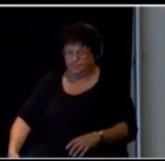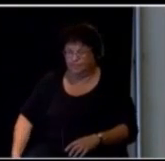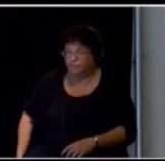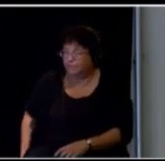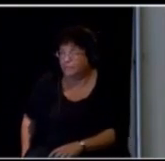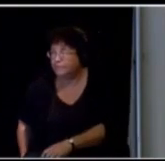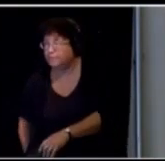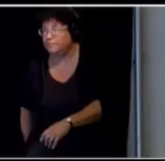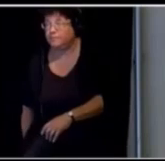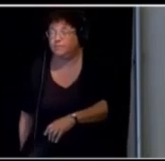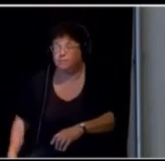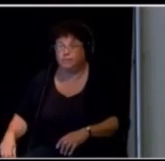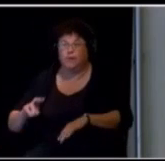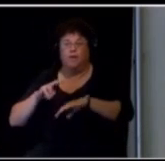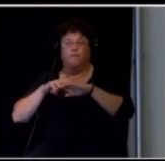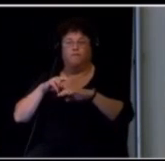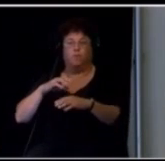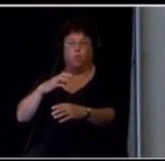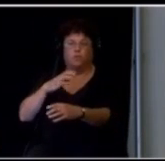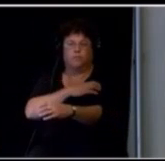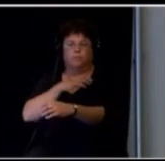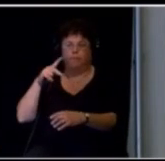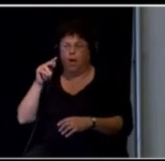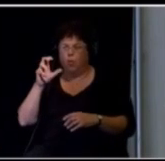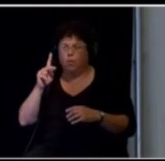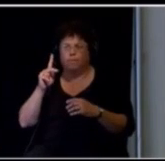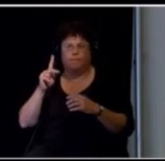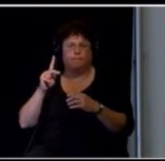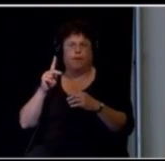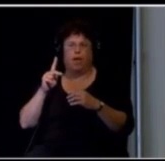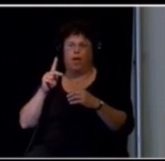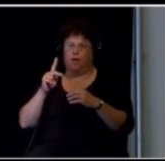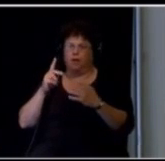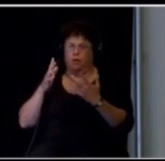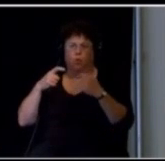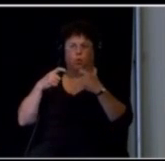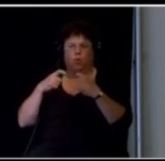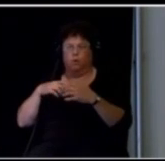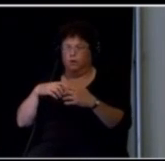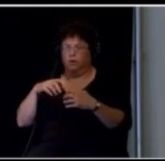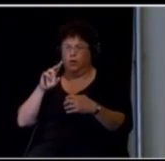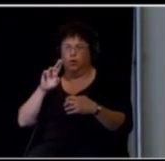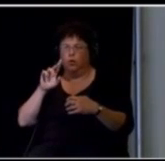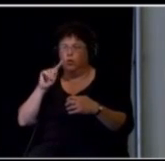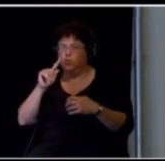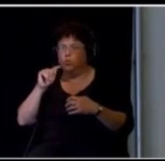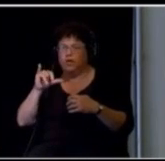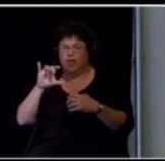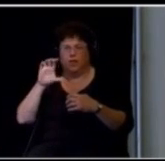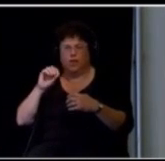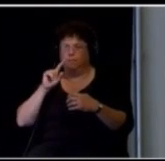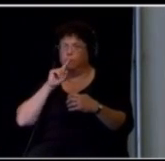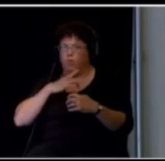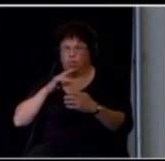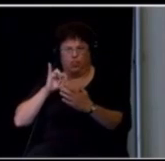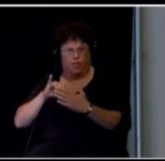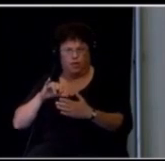And then, of course, there's the Power Pack, which has been very well received by the utility industry. So.